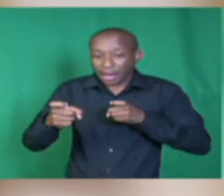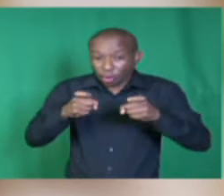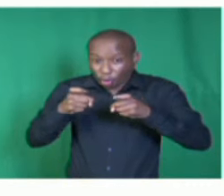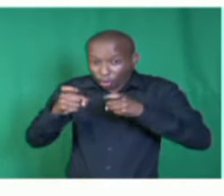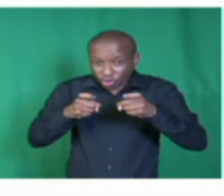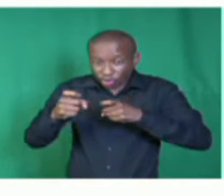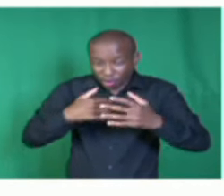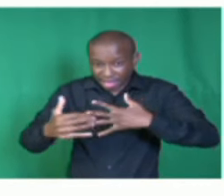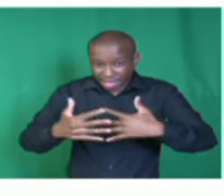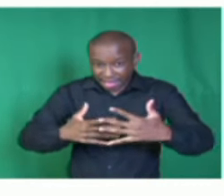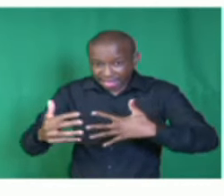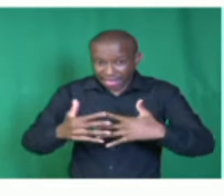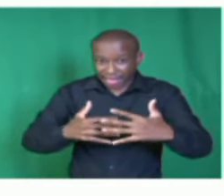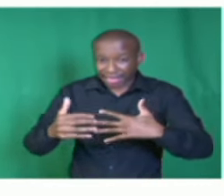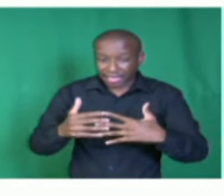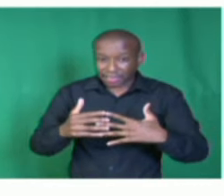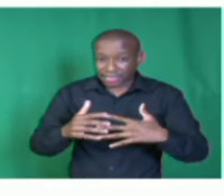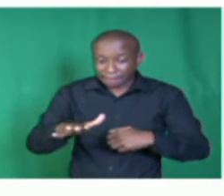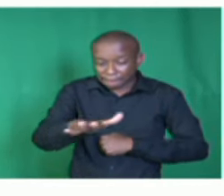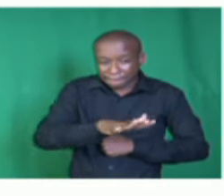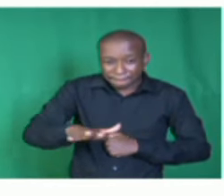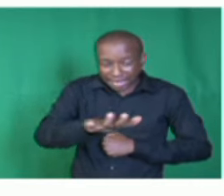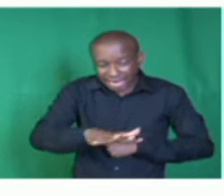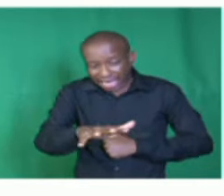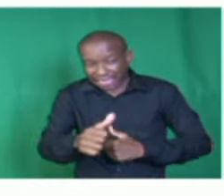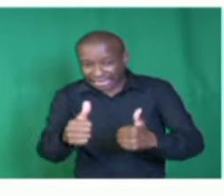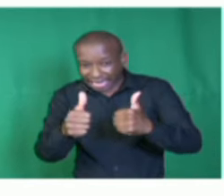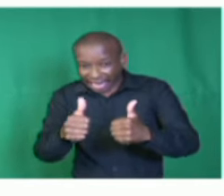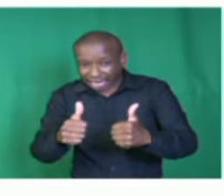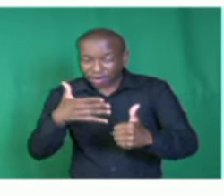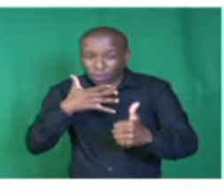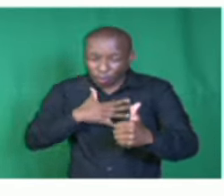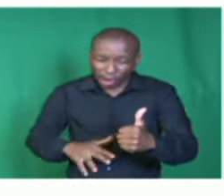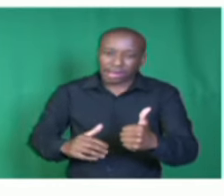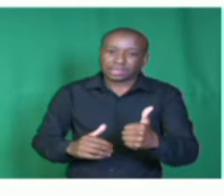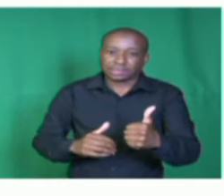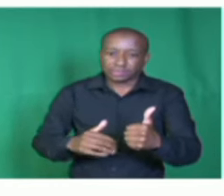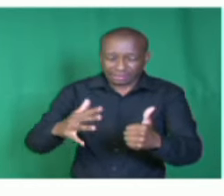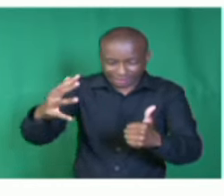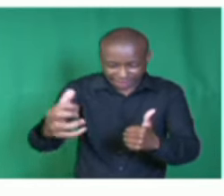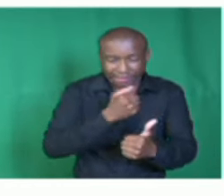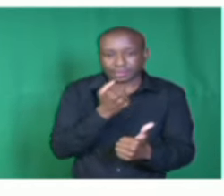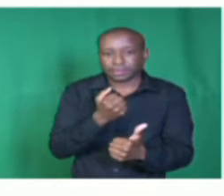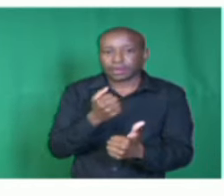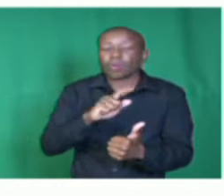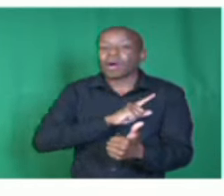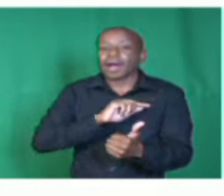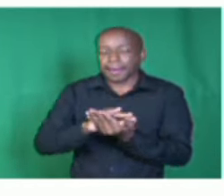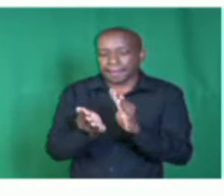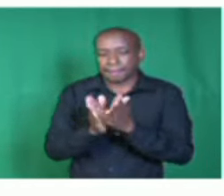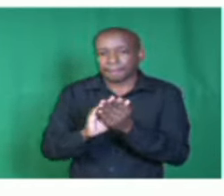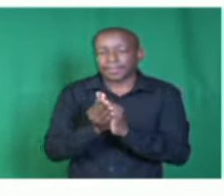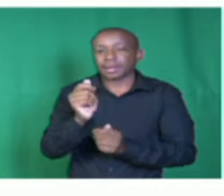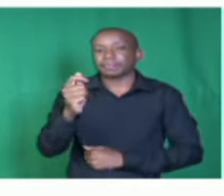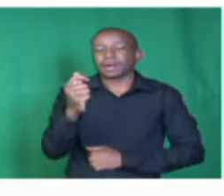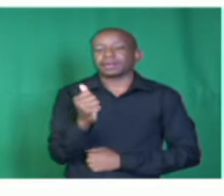and fertile soils in the African continent to make money. Okay.